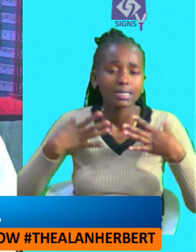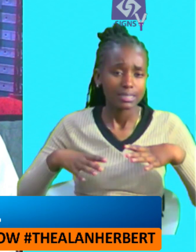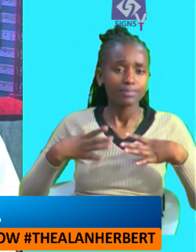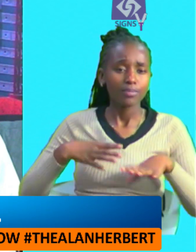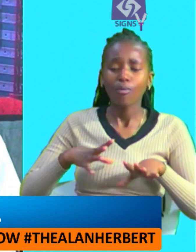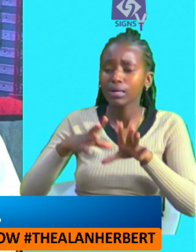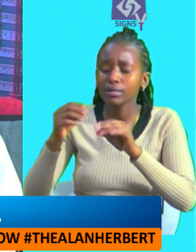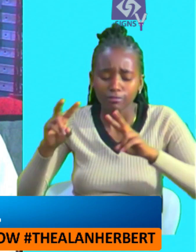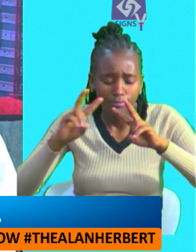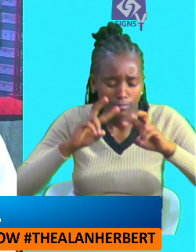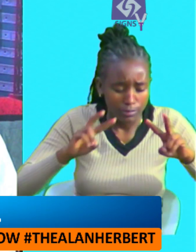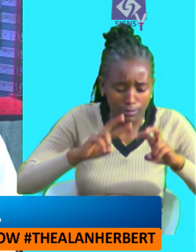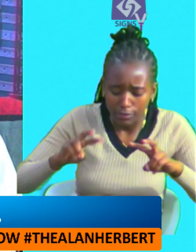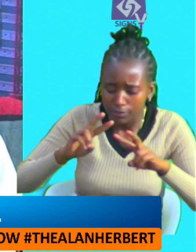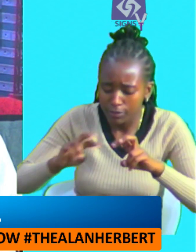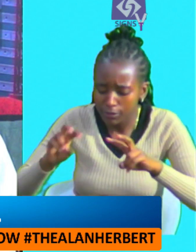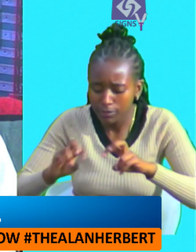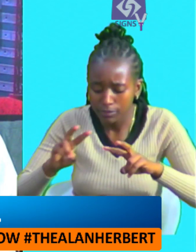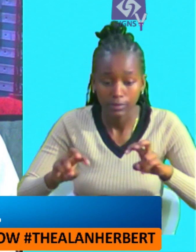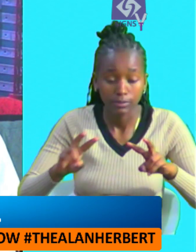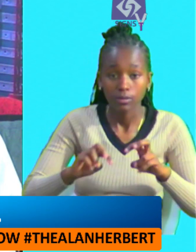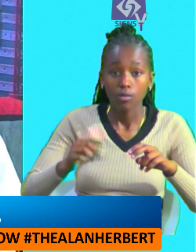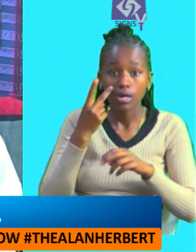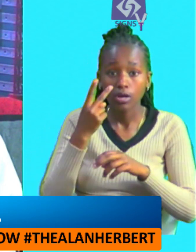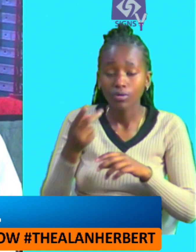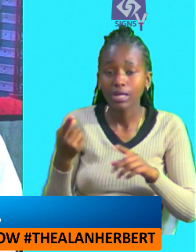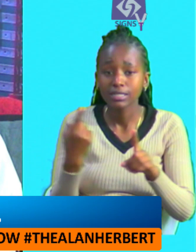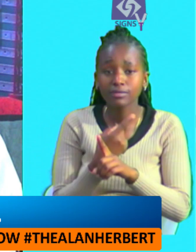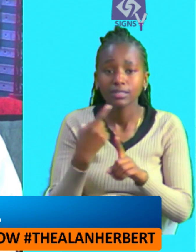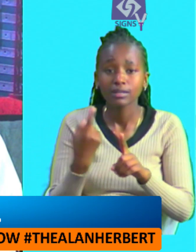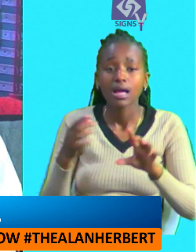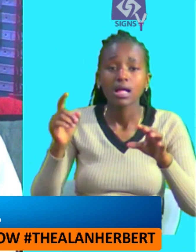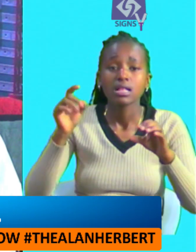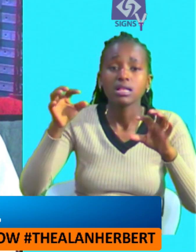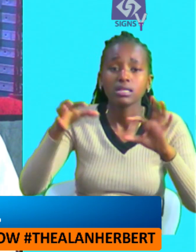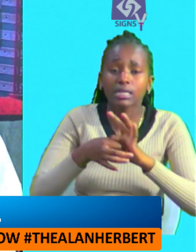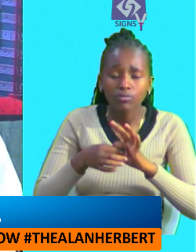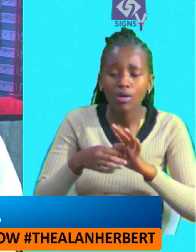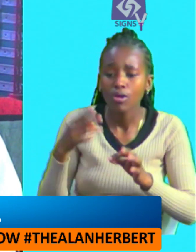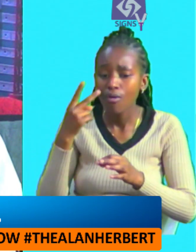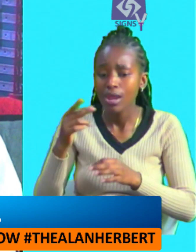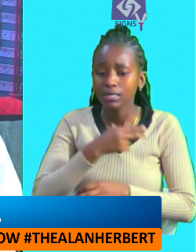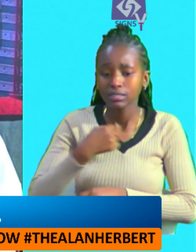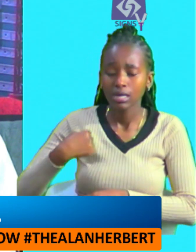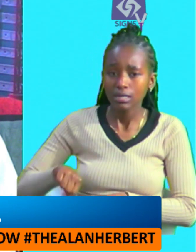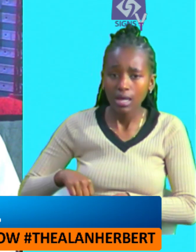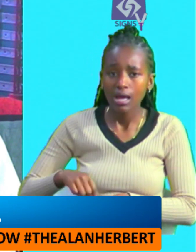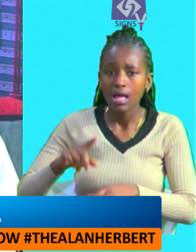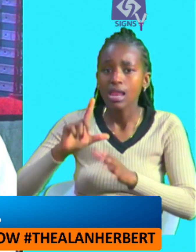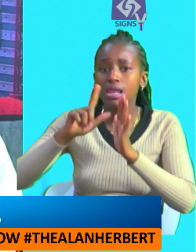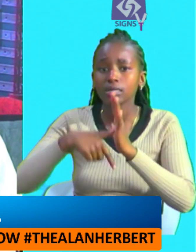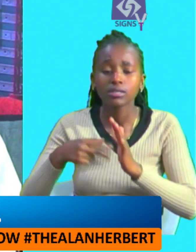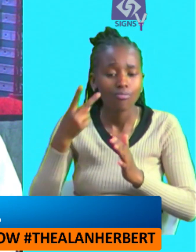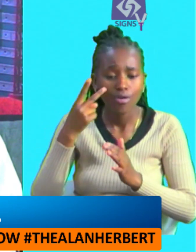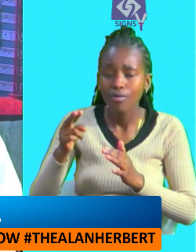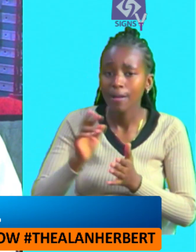South Korea are very, they are trying to mend the relationship, but they aren't most of the time on good terms with